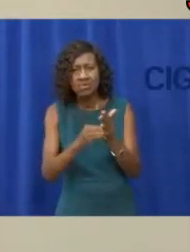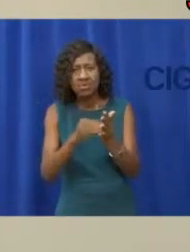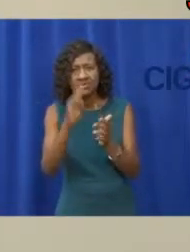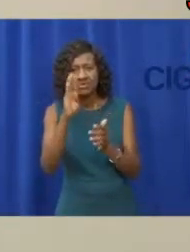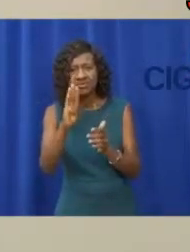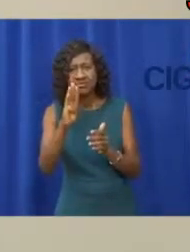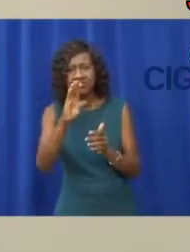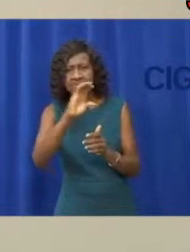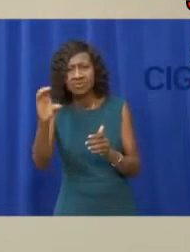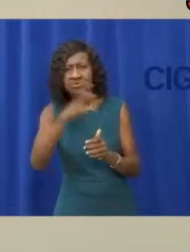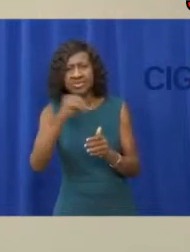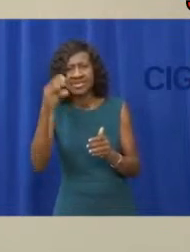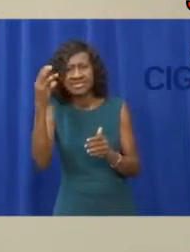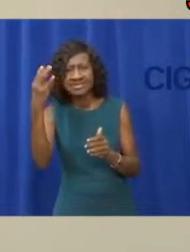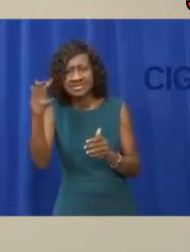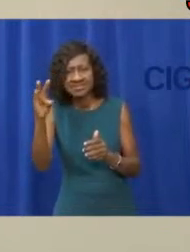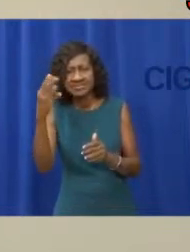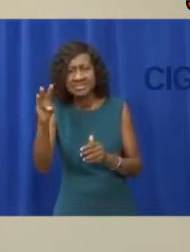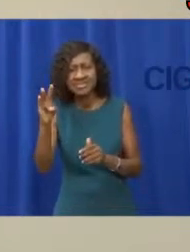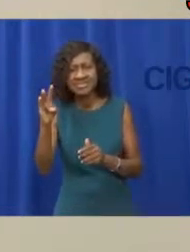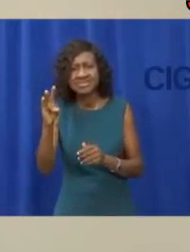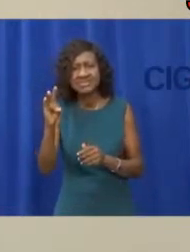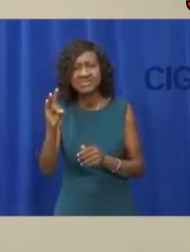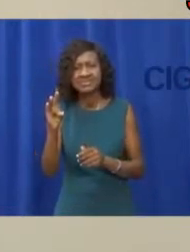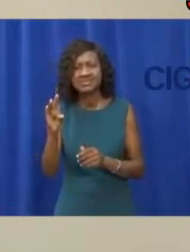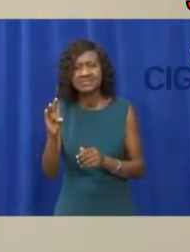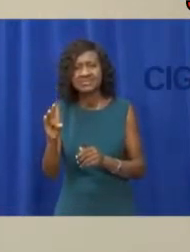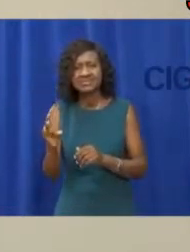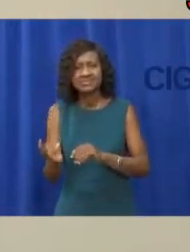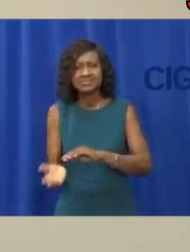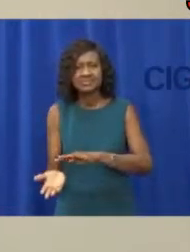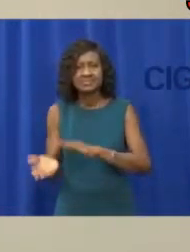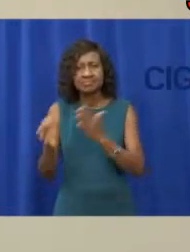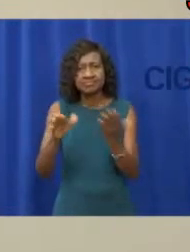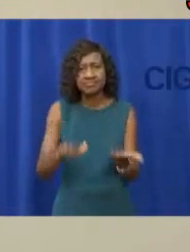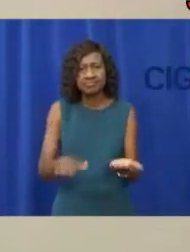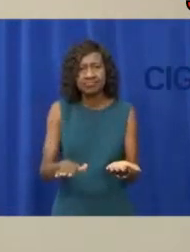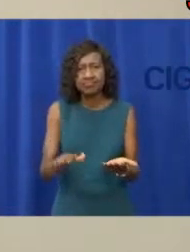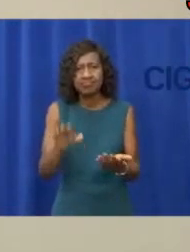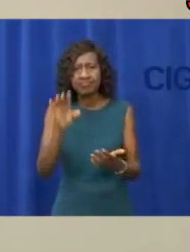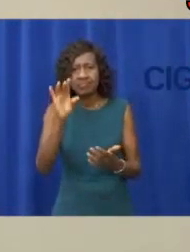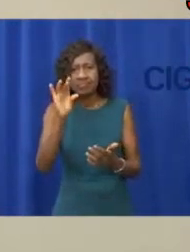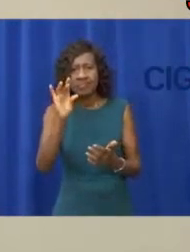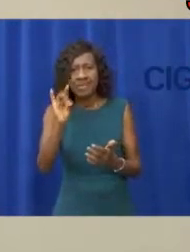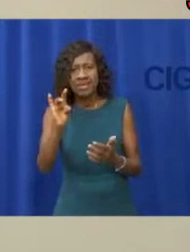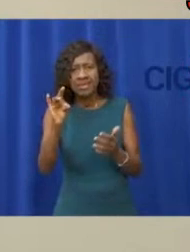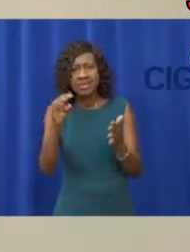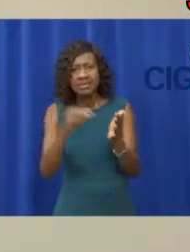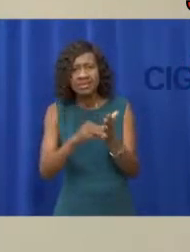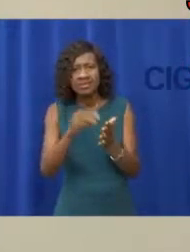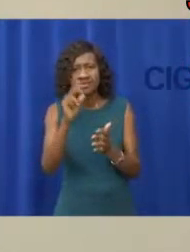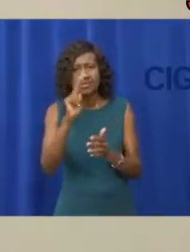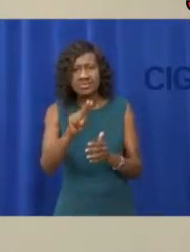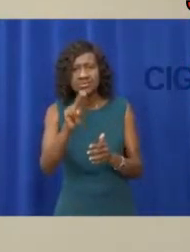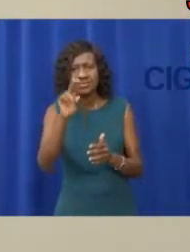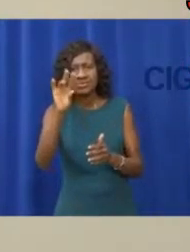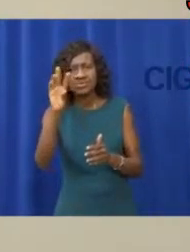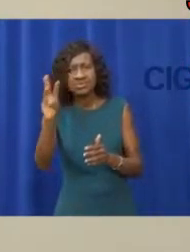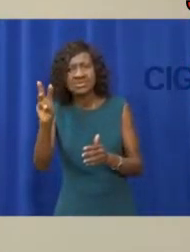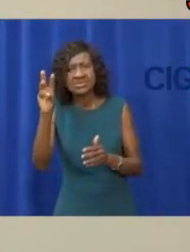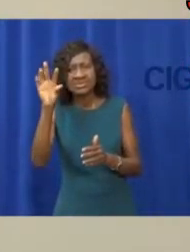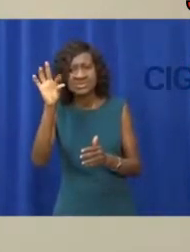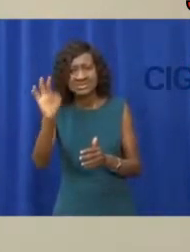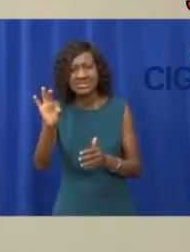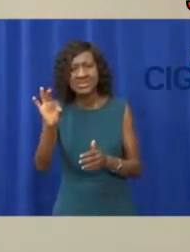94,417, up 6,461 overnight. Total deaths, 8,269, up